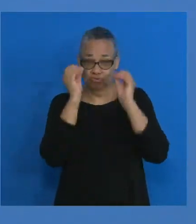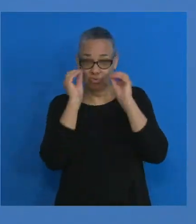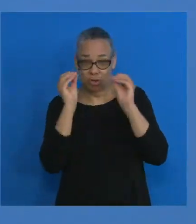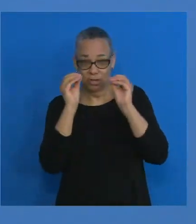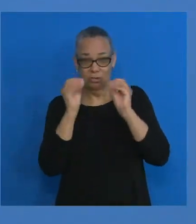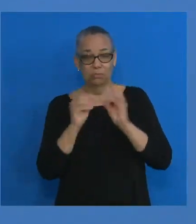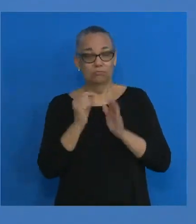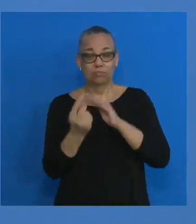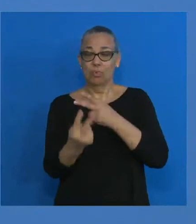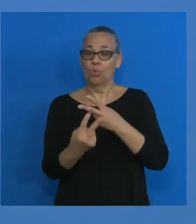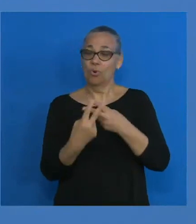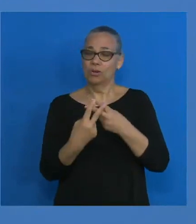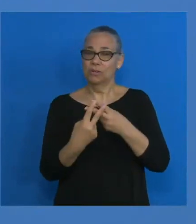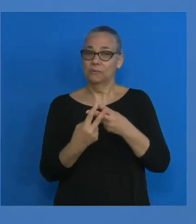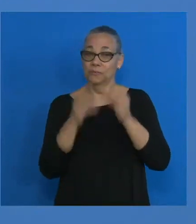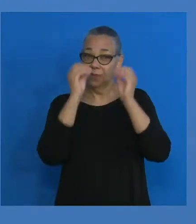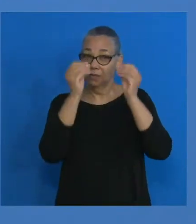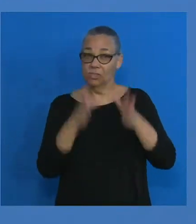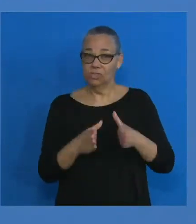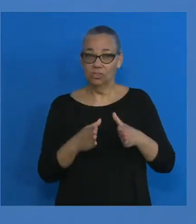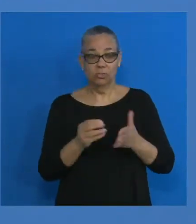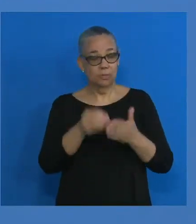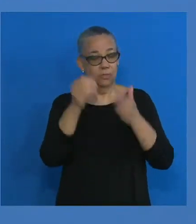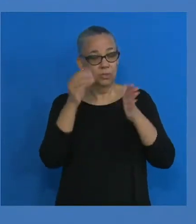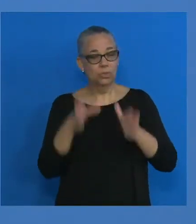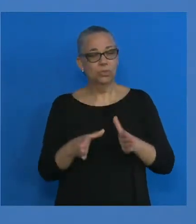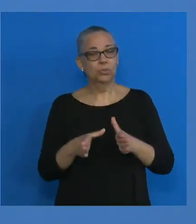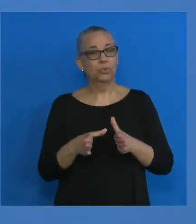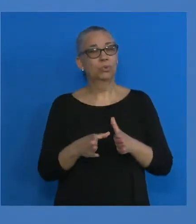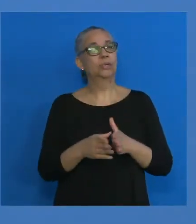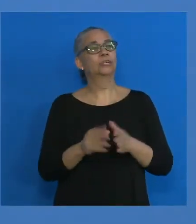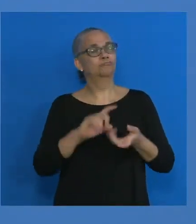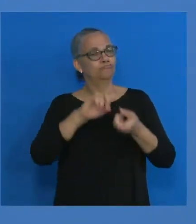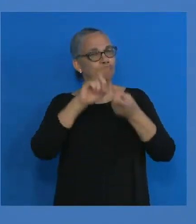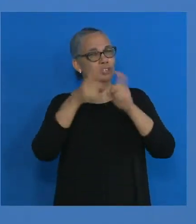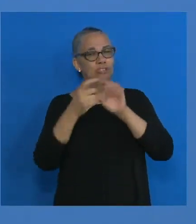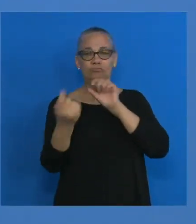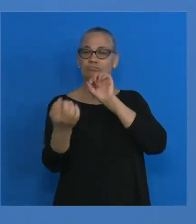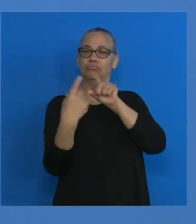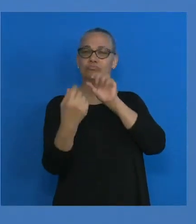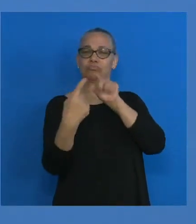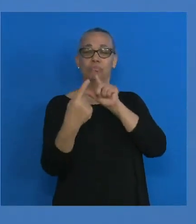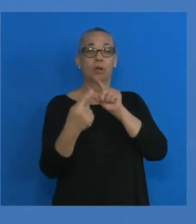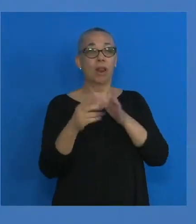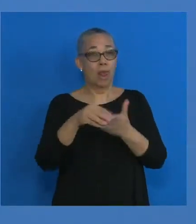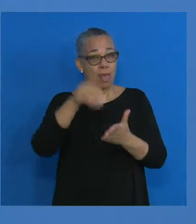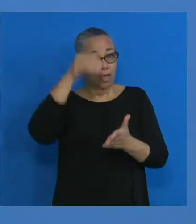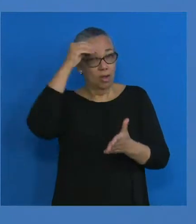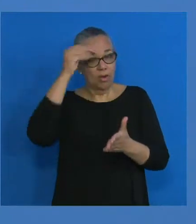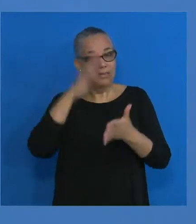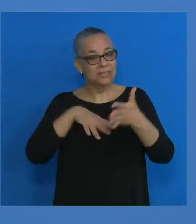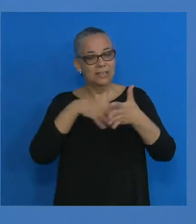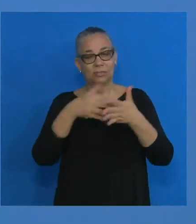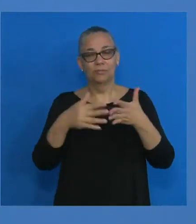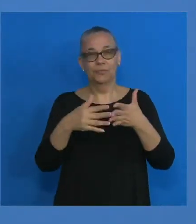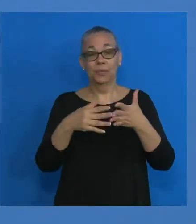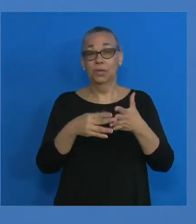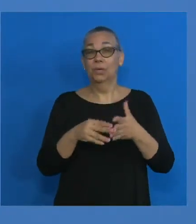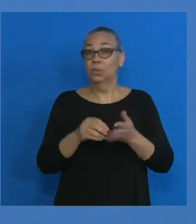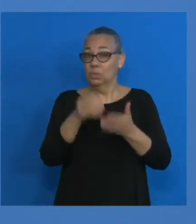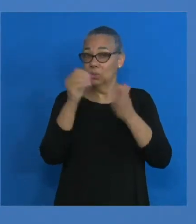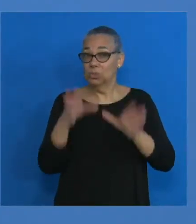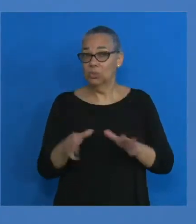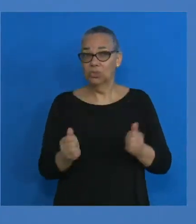Teachers and students will transition to a remote learning schedule on Wednesday, December the 2nd. Students who do not have mobile